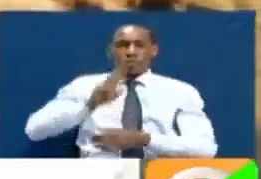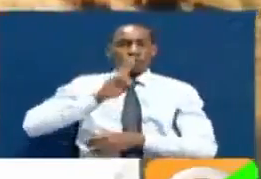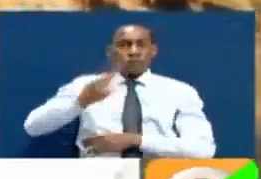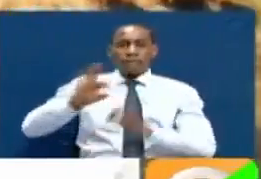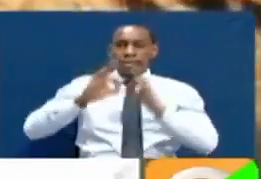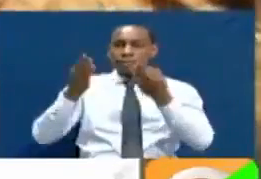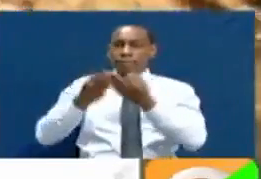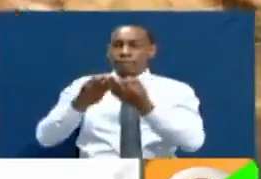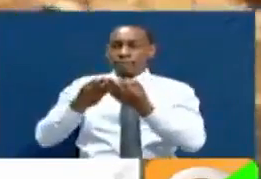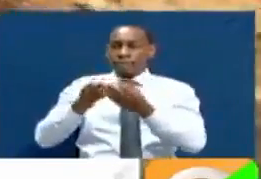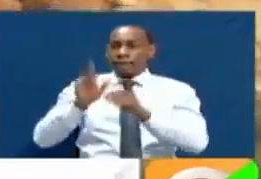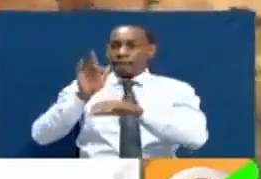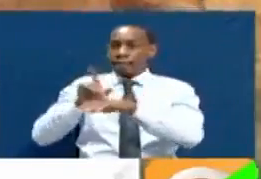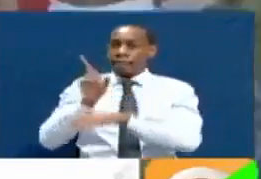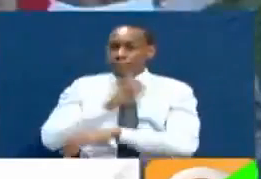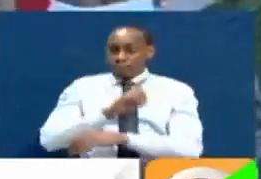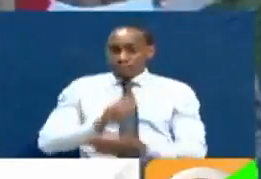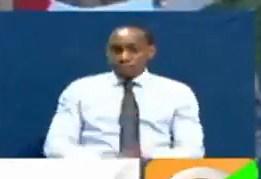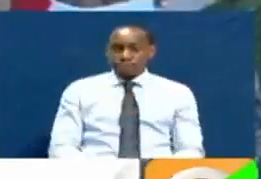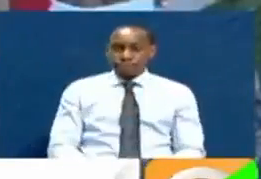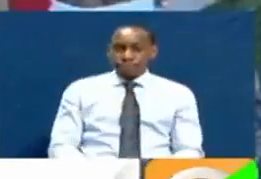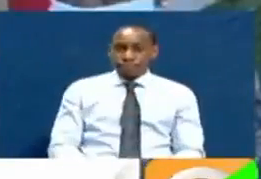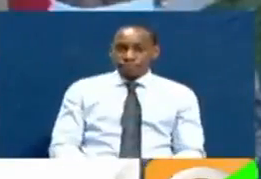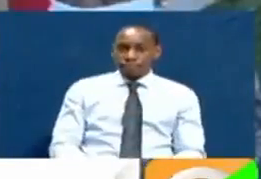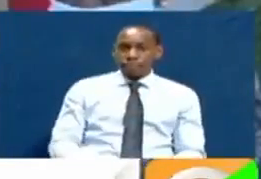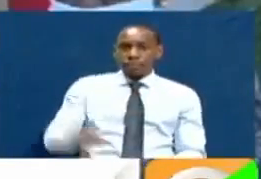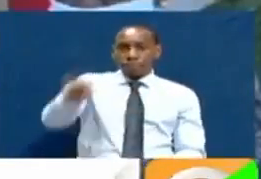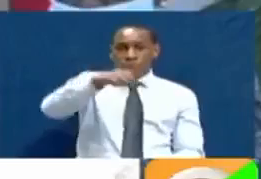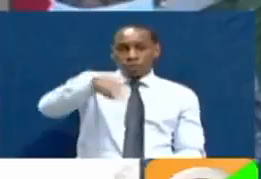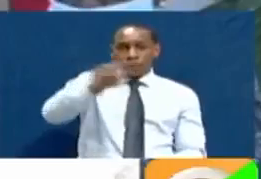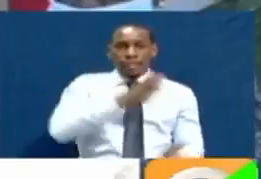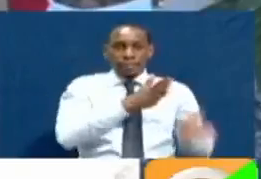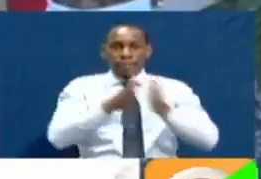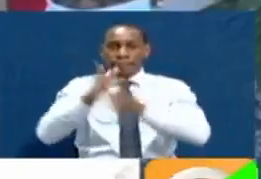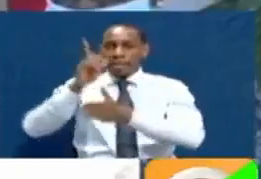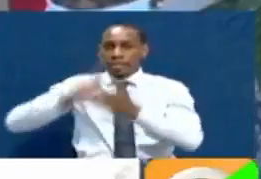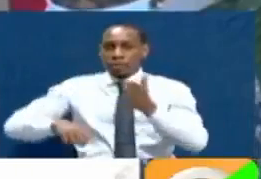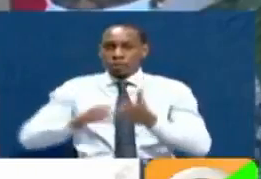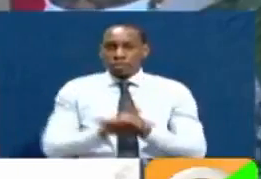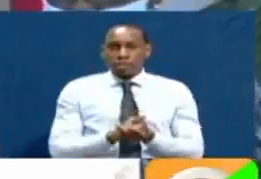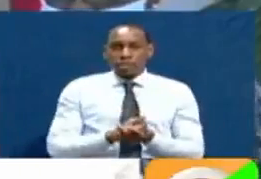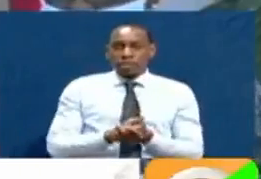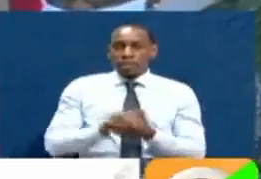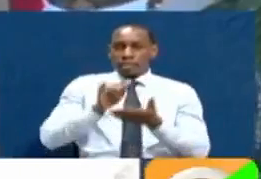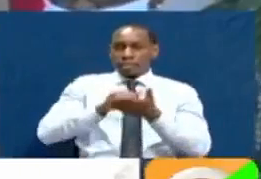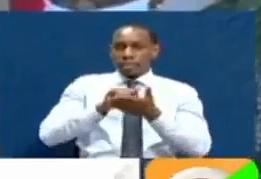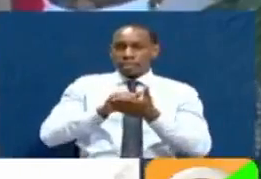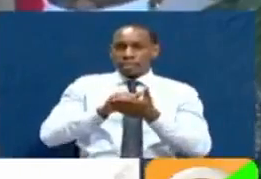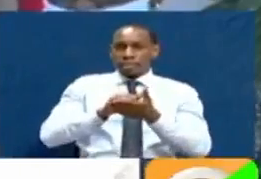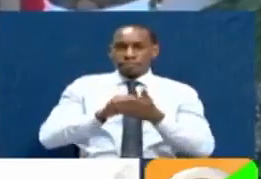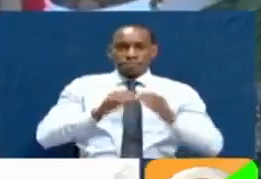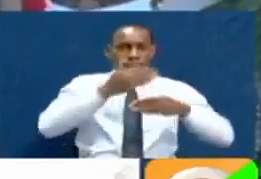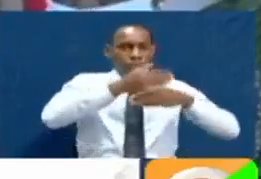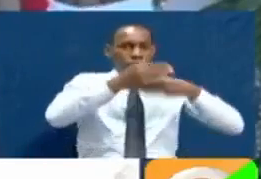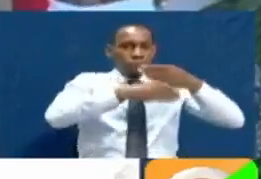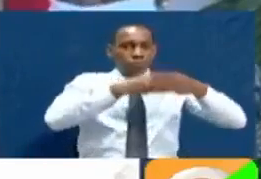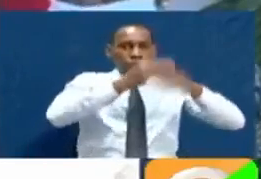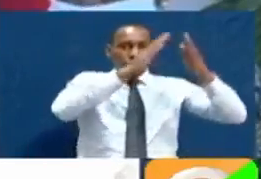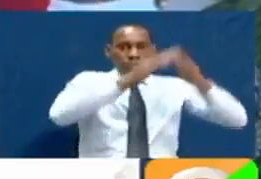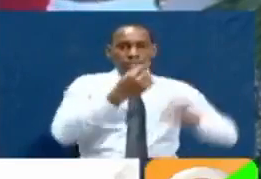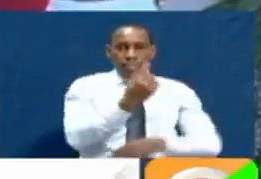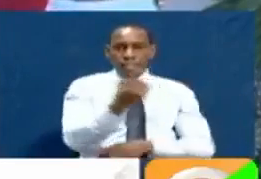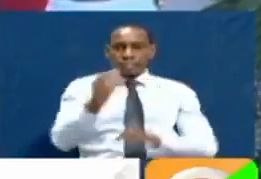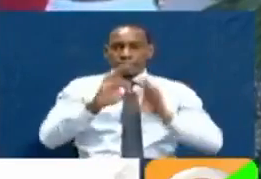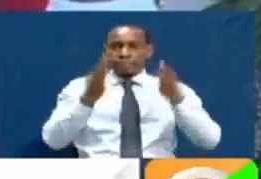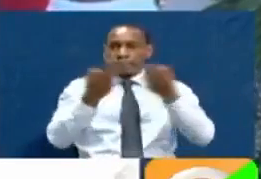200 families are said to be affected. We are planning to construct houses for them. Each